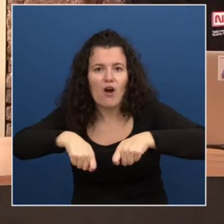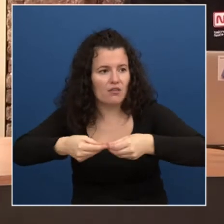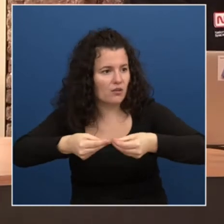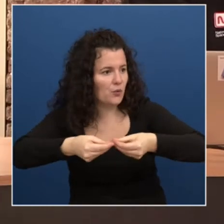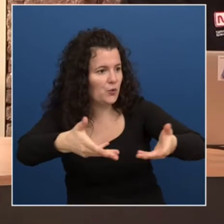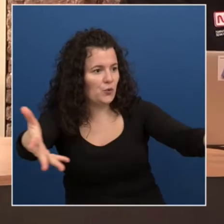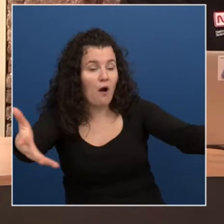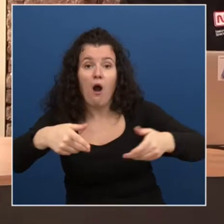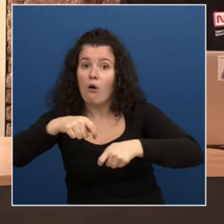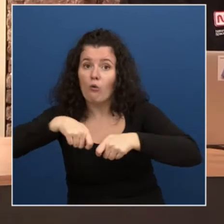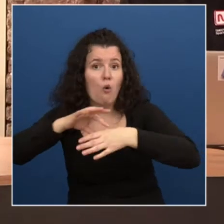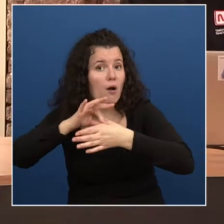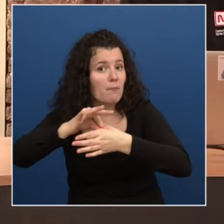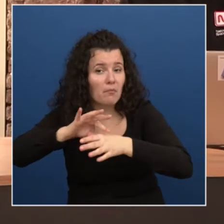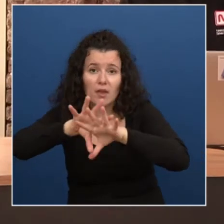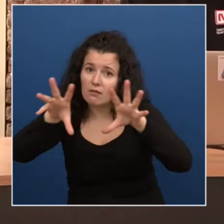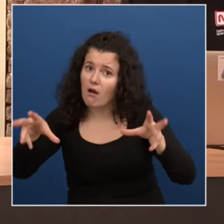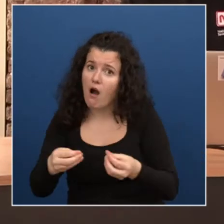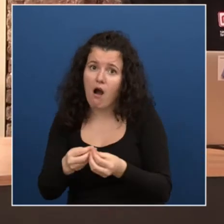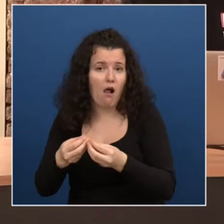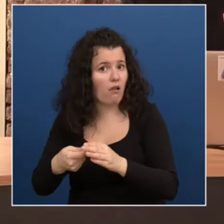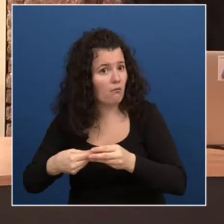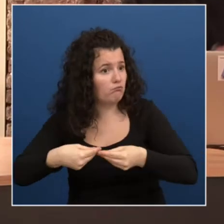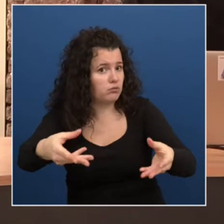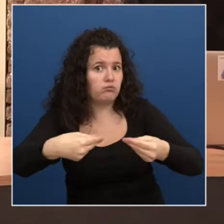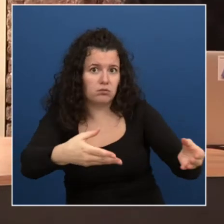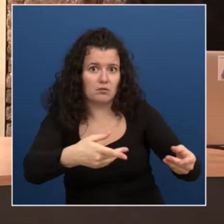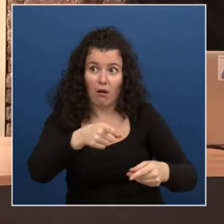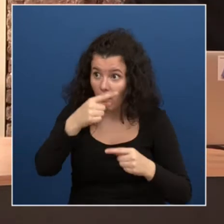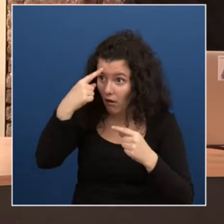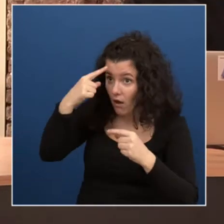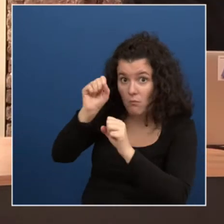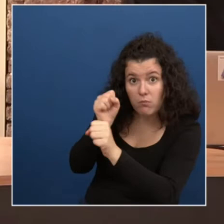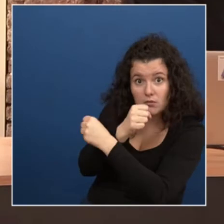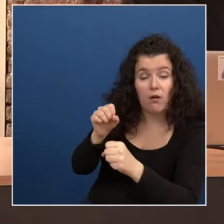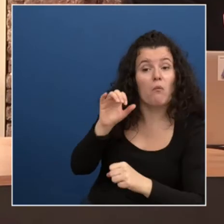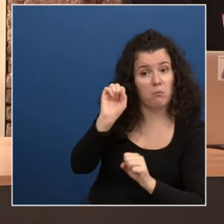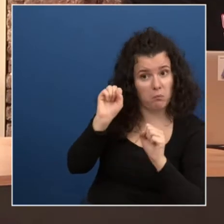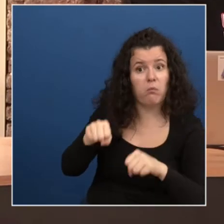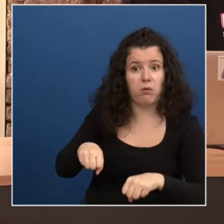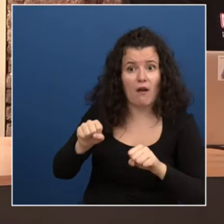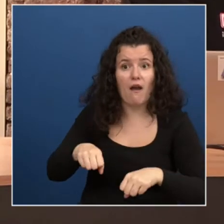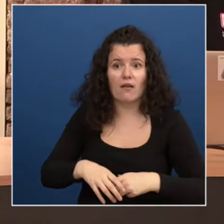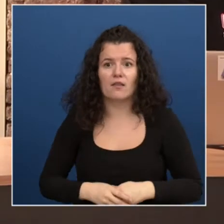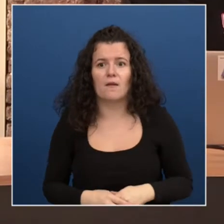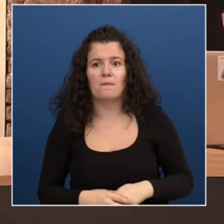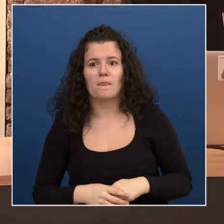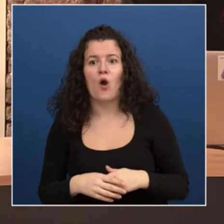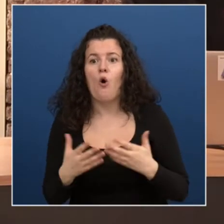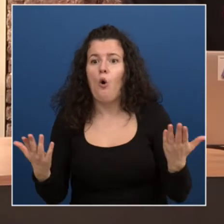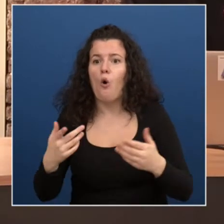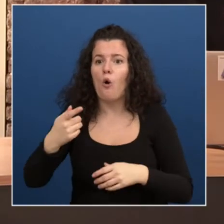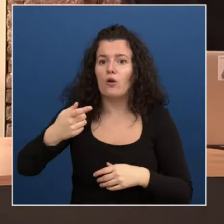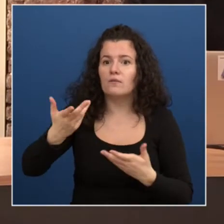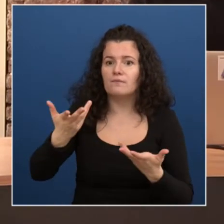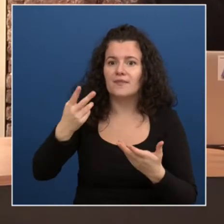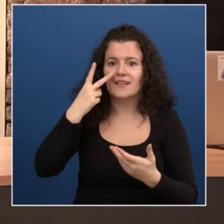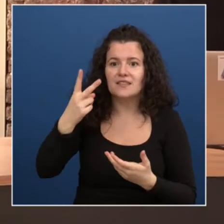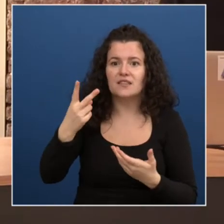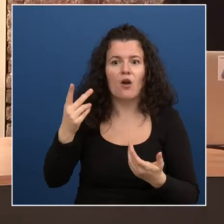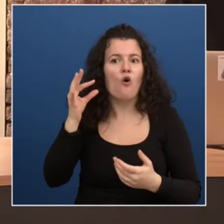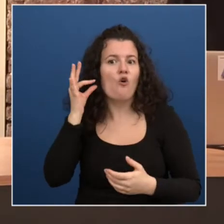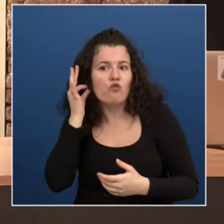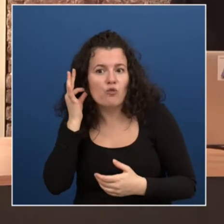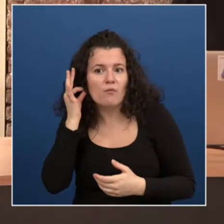a coder with a lack of math, it's perfectly possible, and an MVP or a Microsoft MVP without a job. These are just